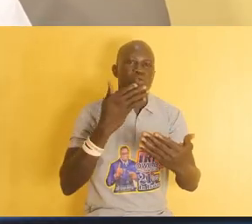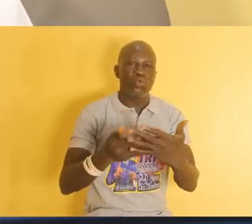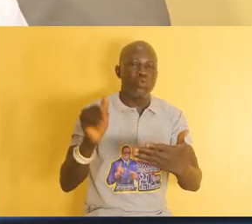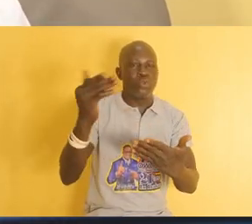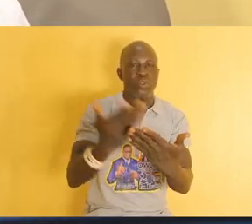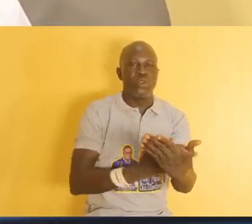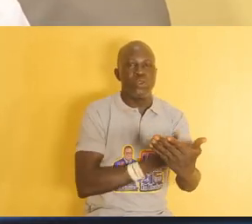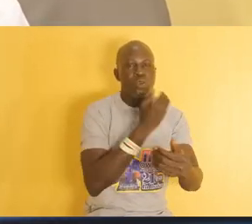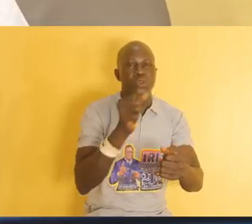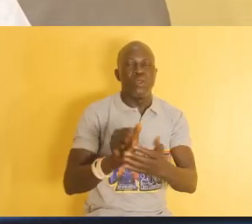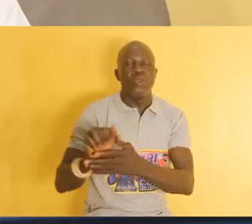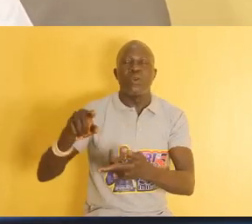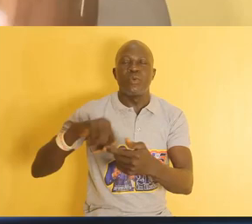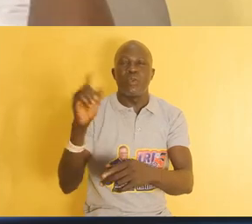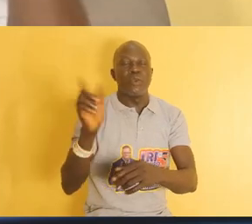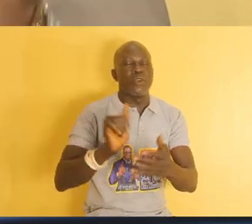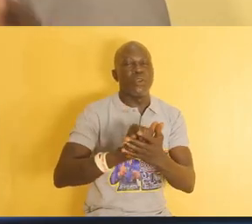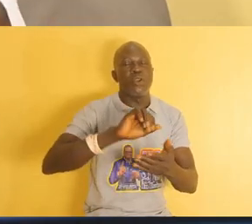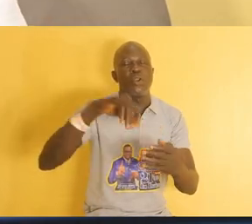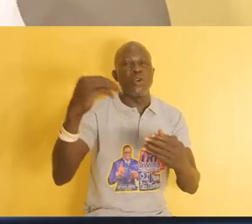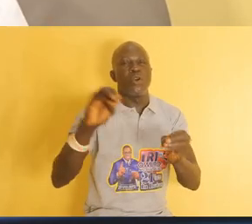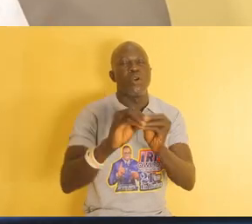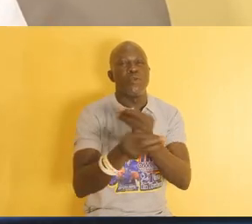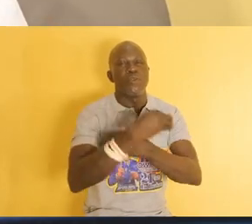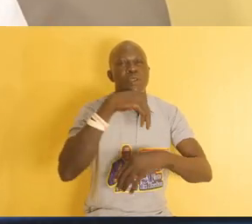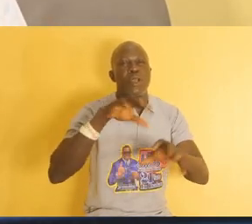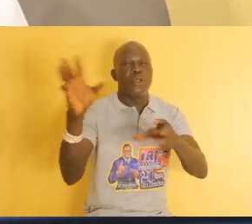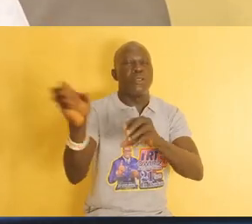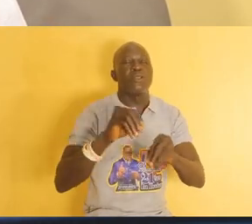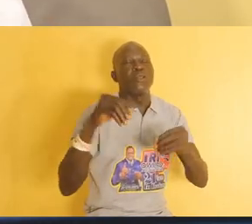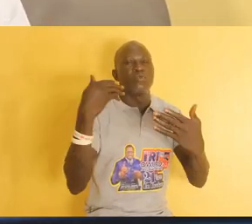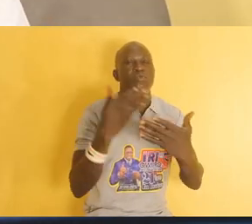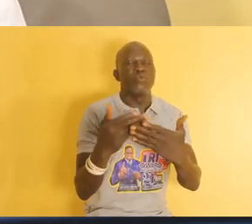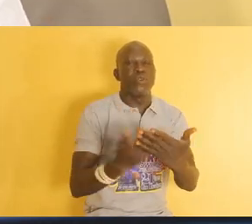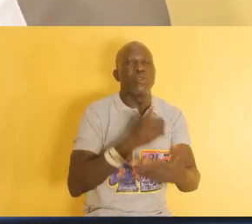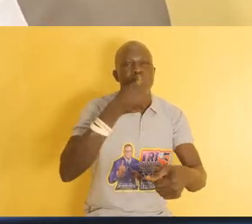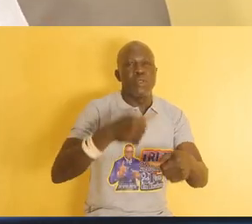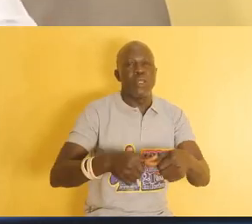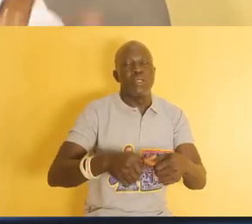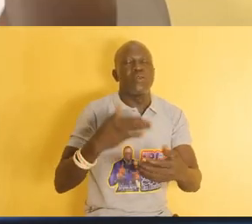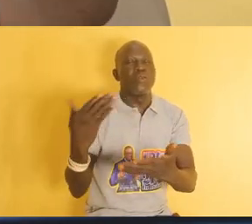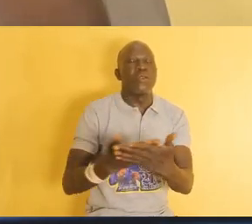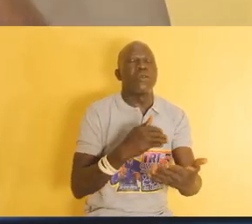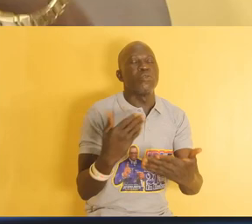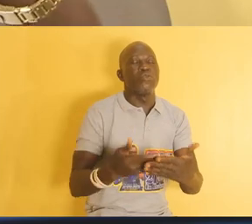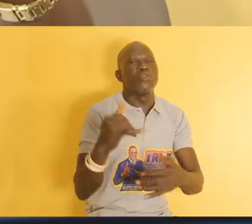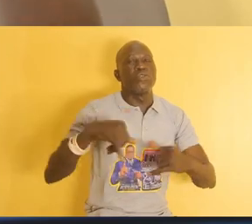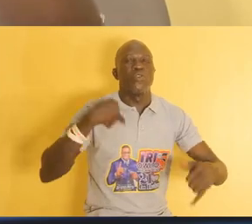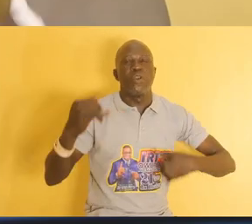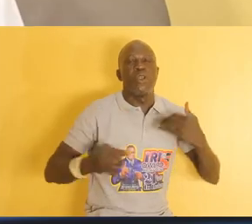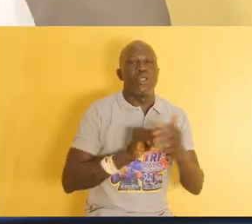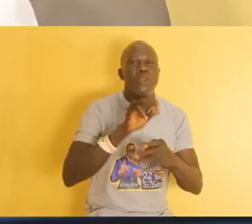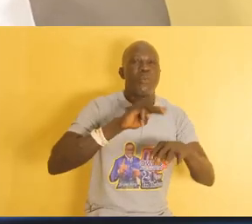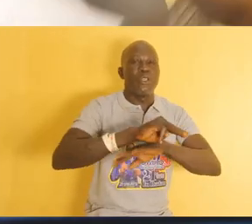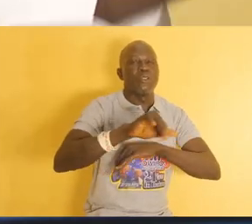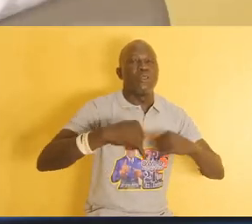good news lati bi to ti from your office wa gba iroyin ayo you receive good news letter ayo ate olowo you receive letter of joy message ayo